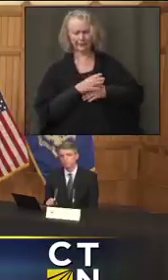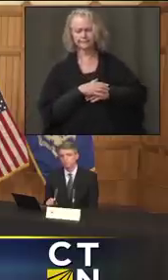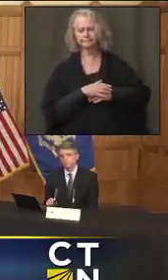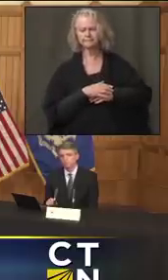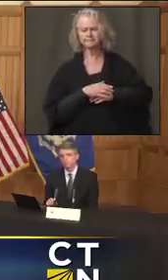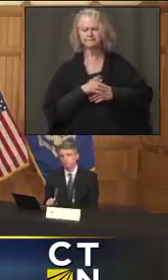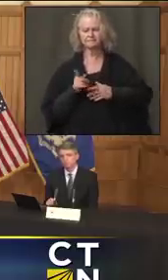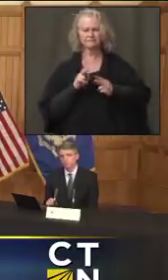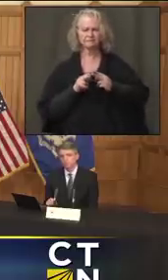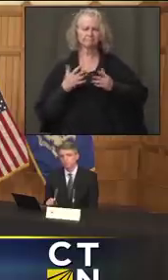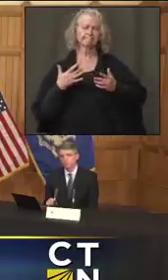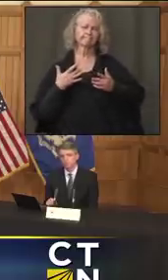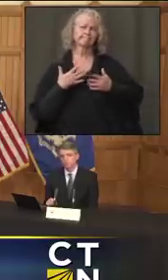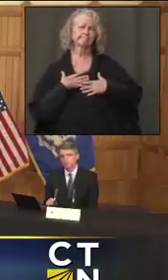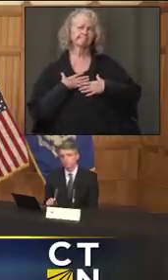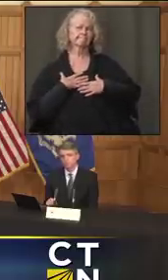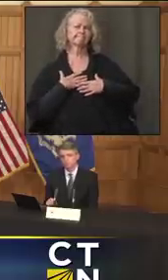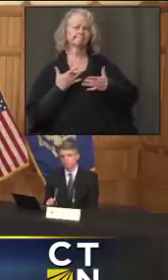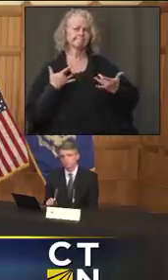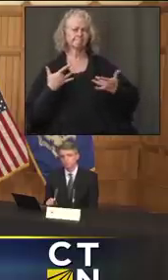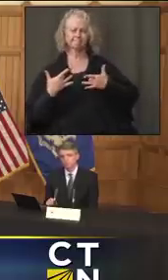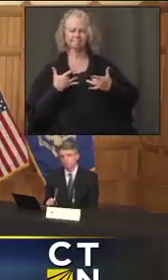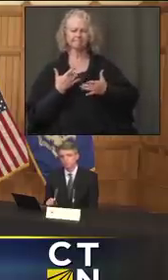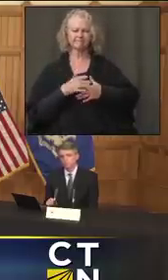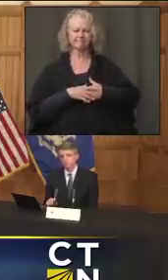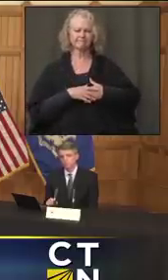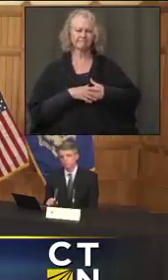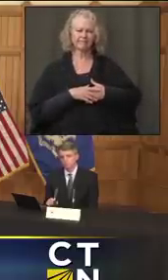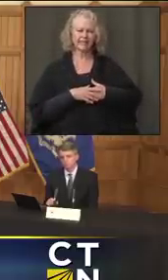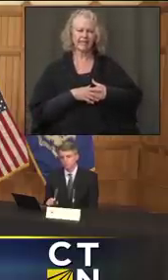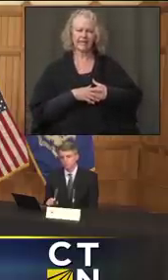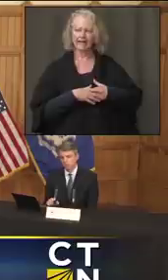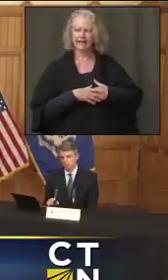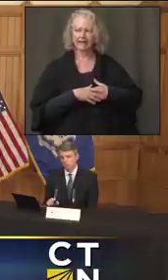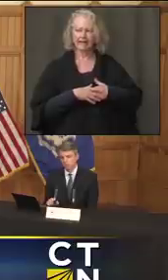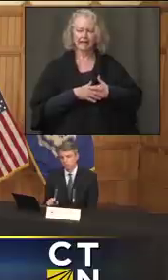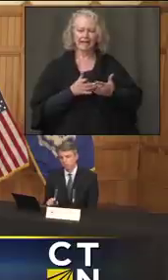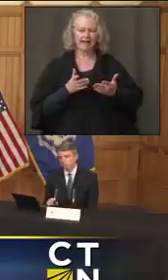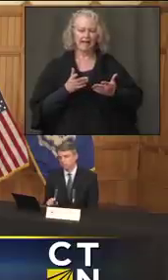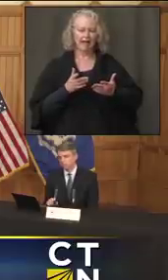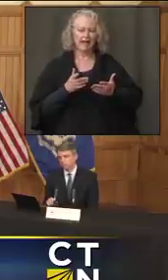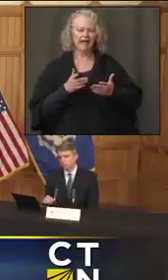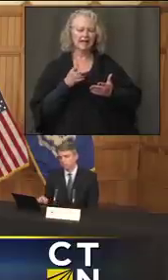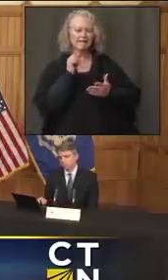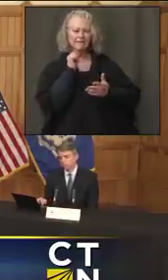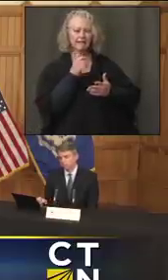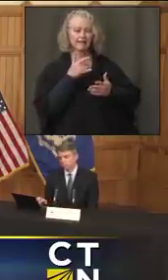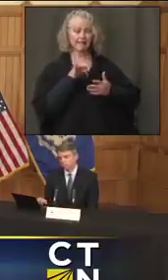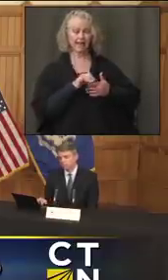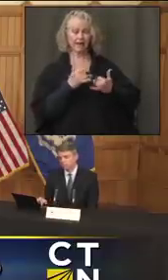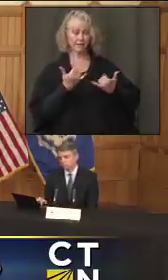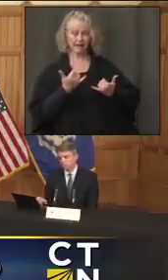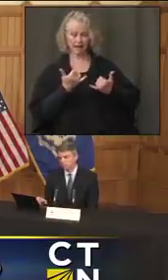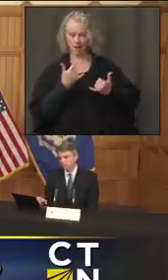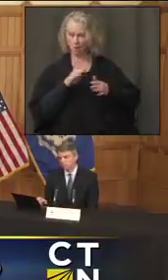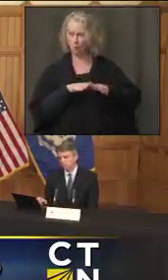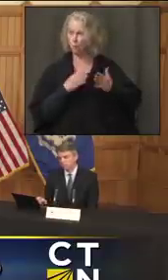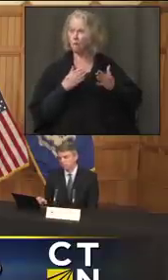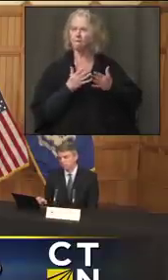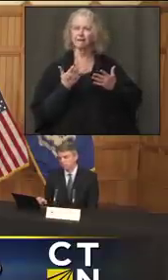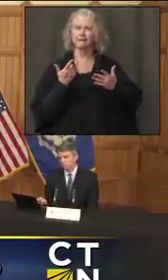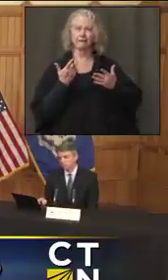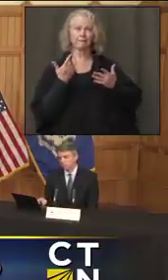about the lack of sustainability in the current plan for opening up, dependent on